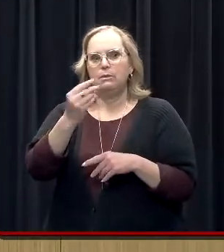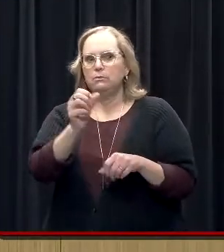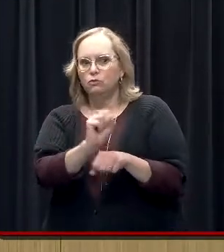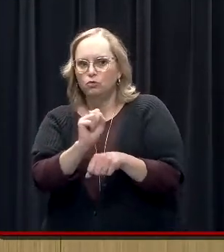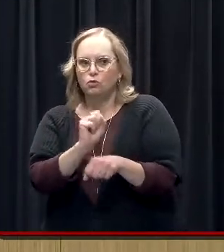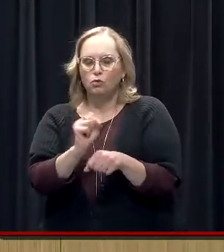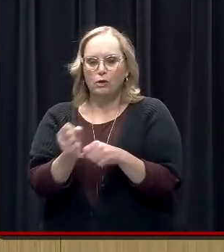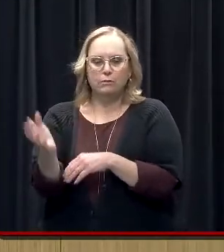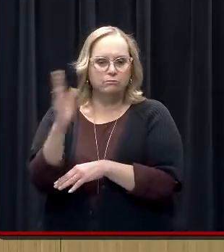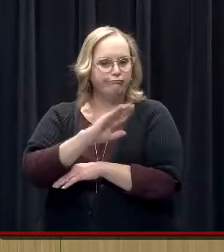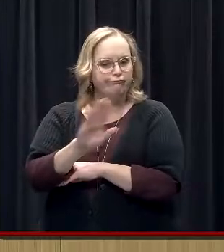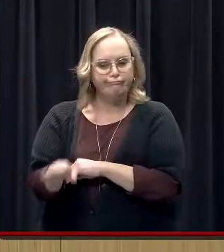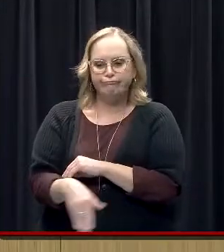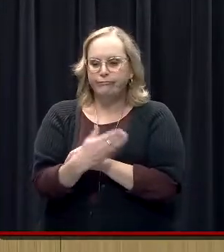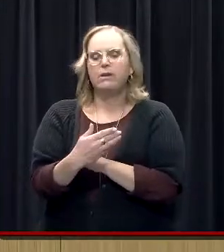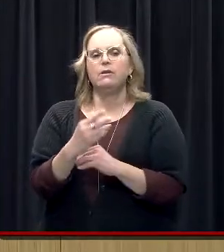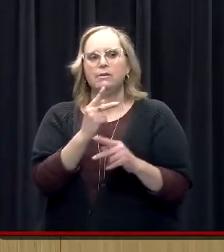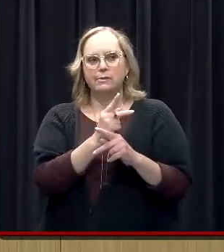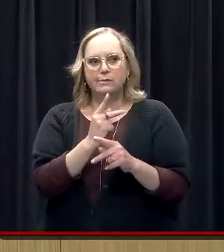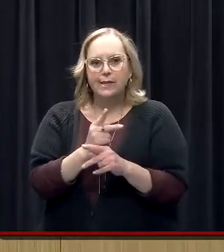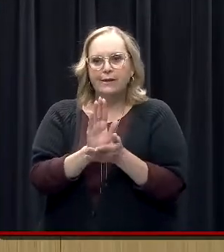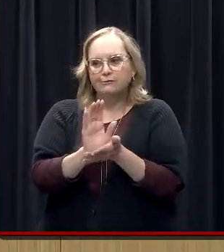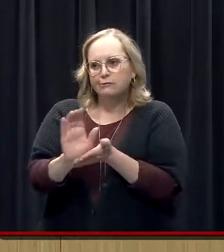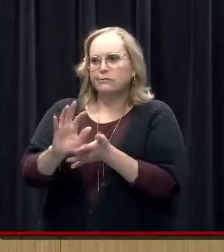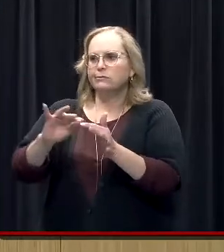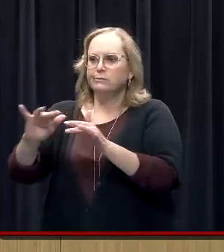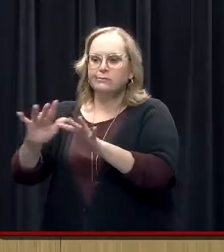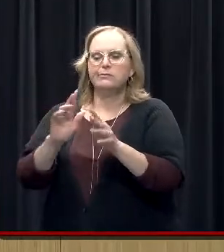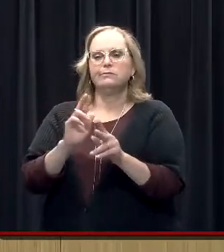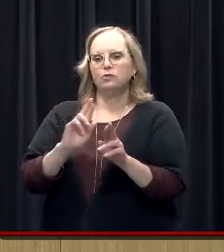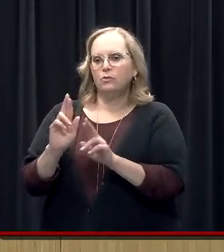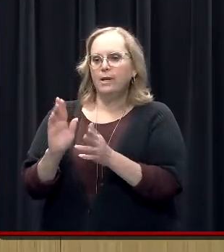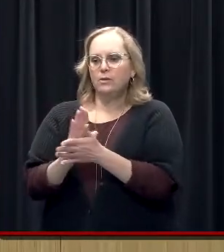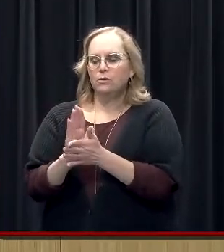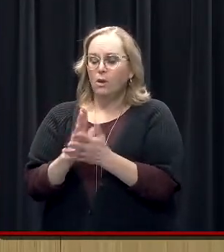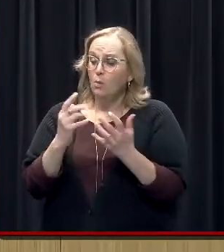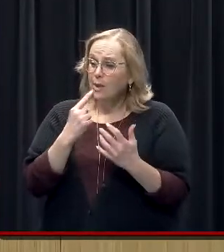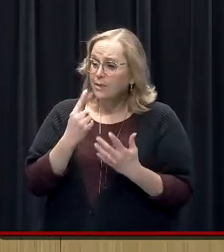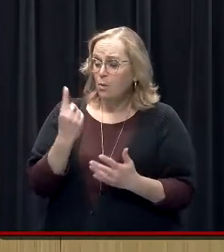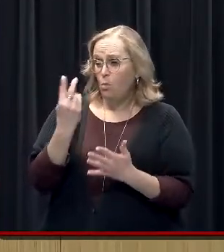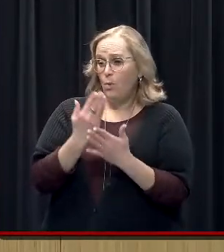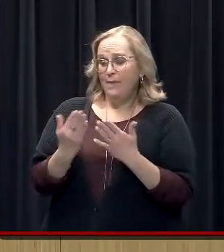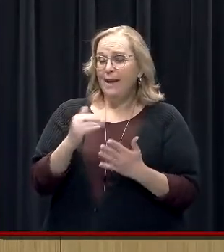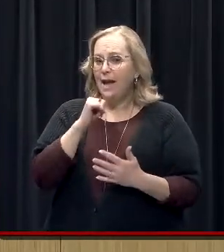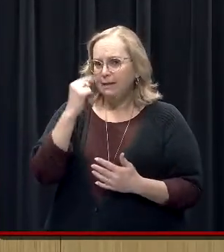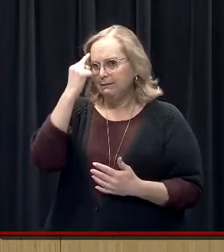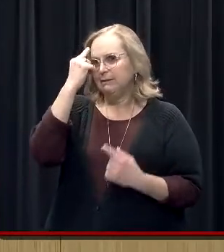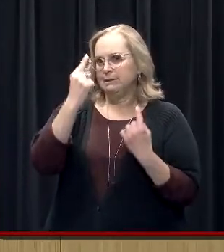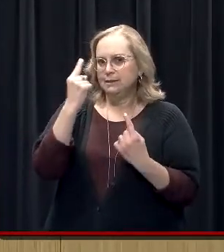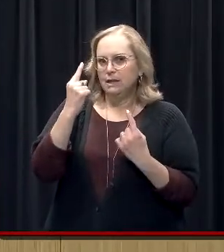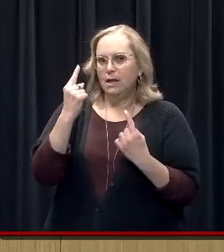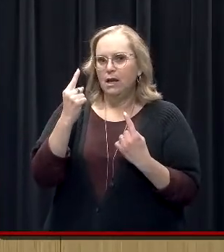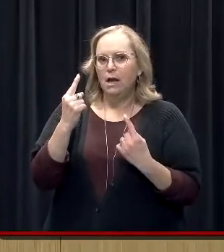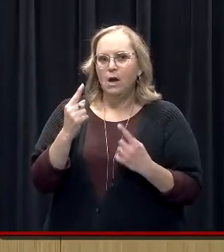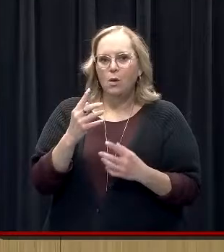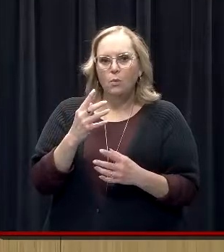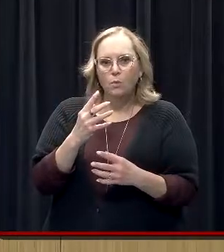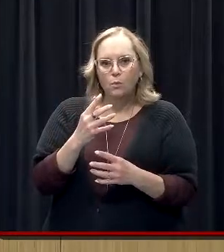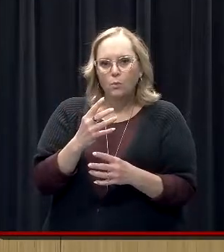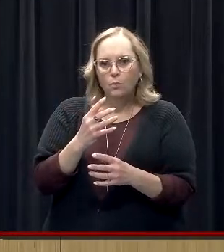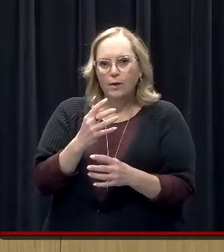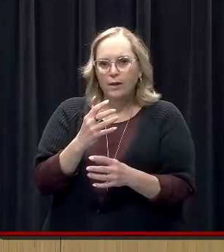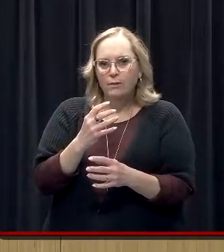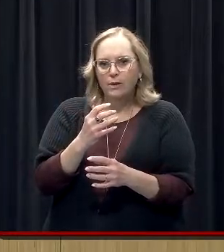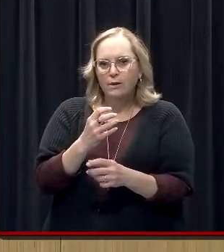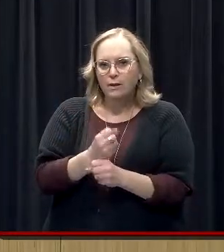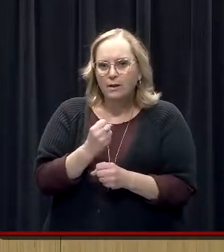clock to take care of the schools and get them ready. I wanted to say that one thing that I didn't consider was getting food to schools. And so when Dr. Yeager